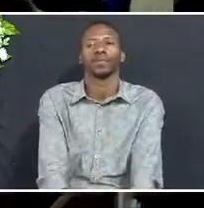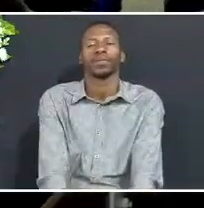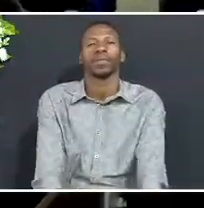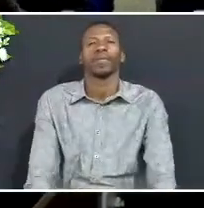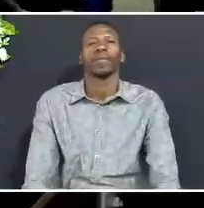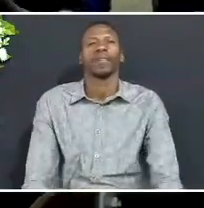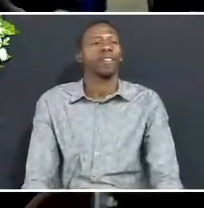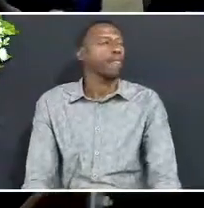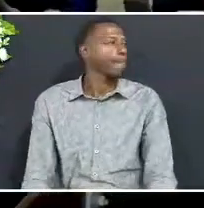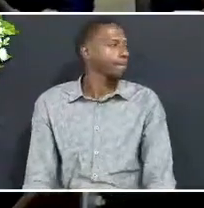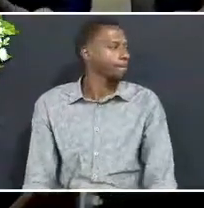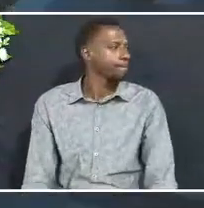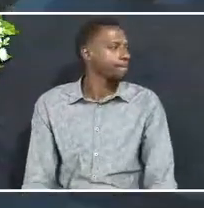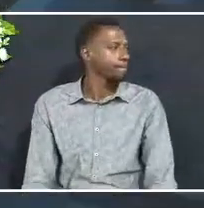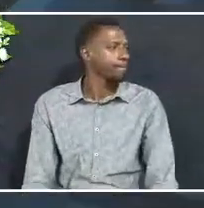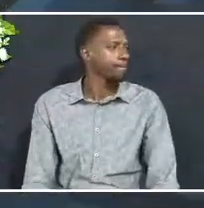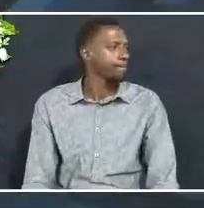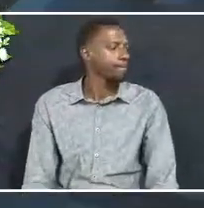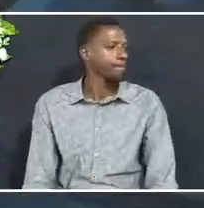Thank you. Thank you.